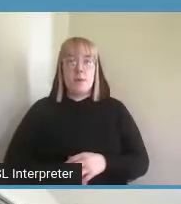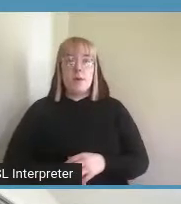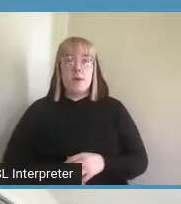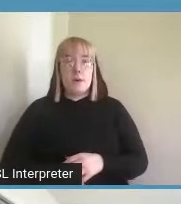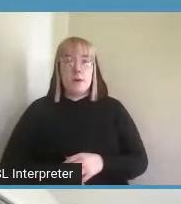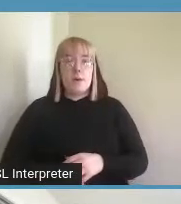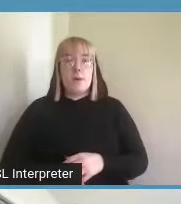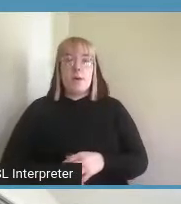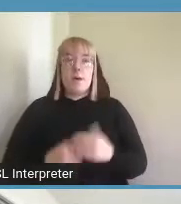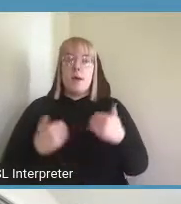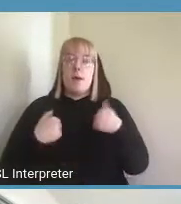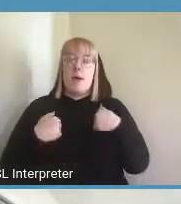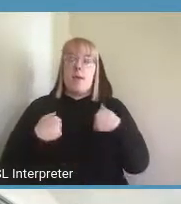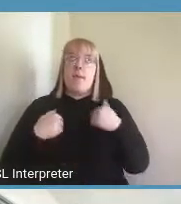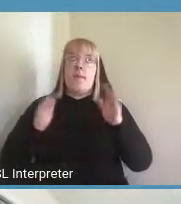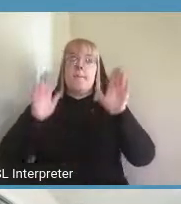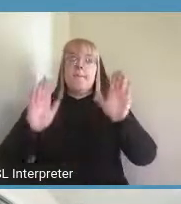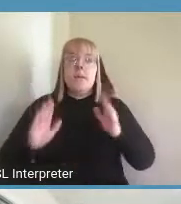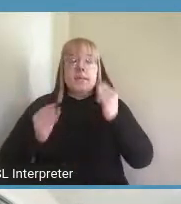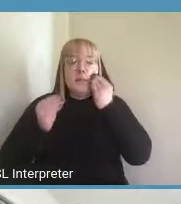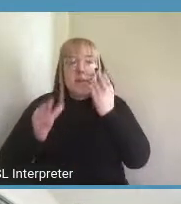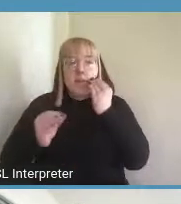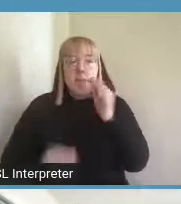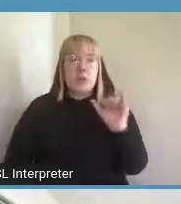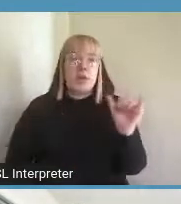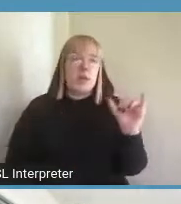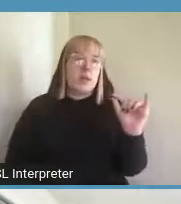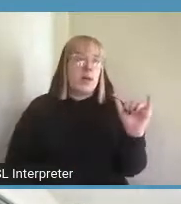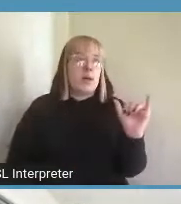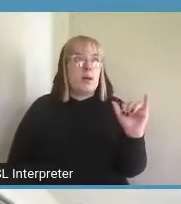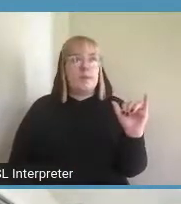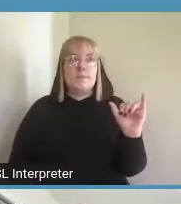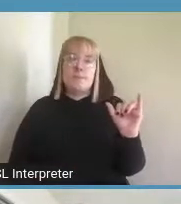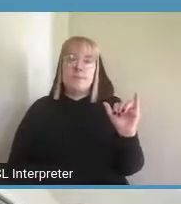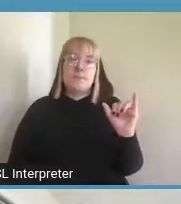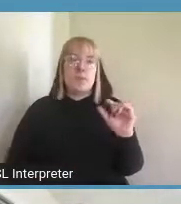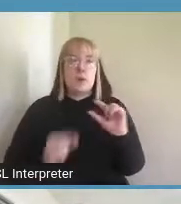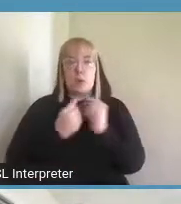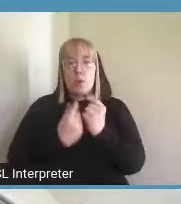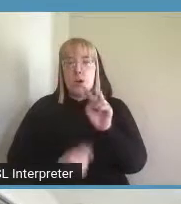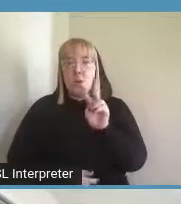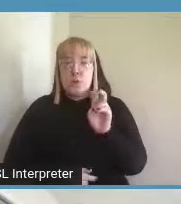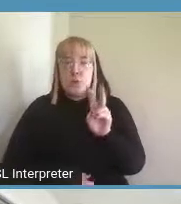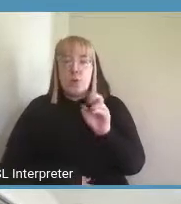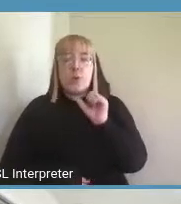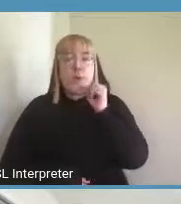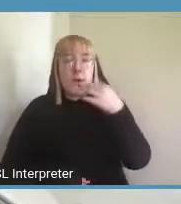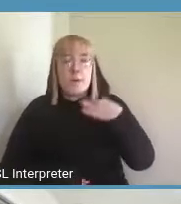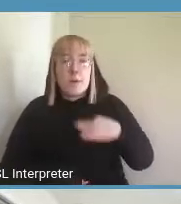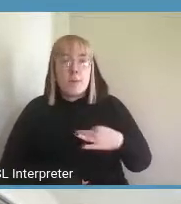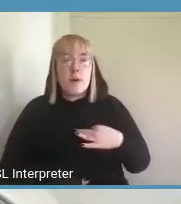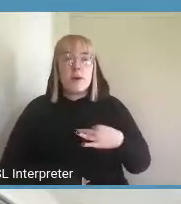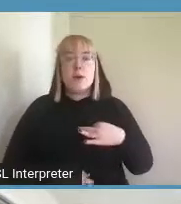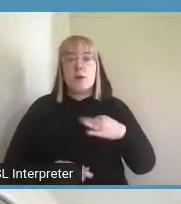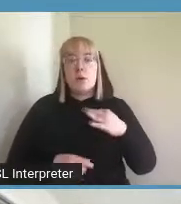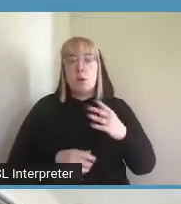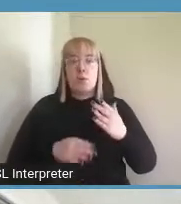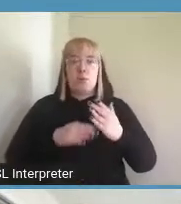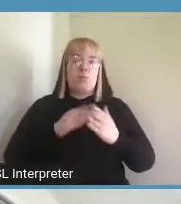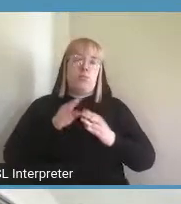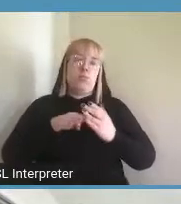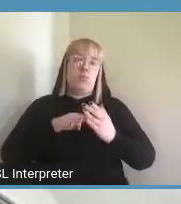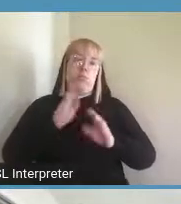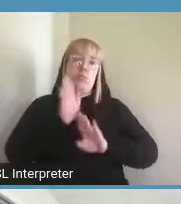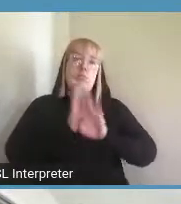has great information like, okay, as a group, these 200 nonprofits saw their email list size grow by 3%. That's a